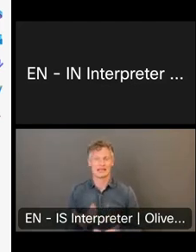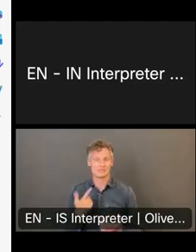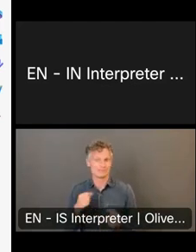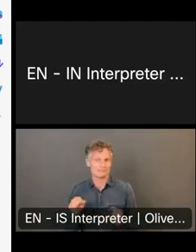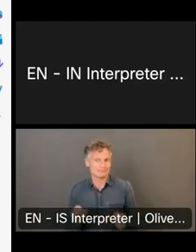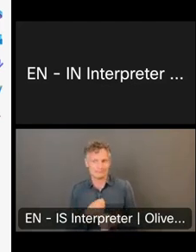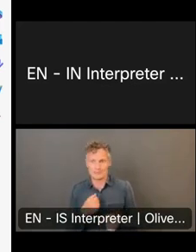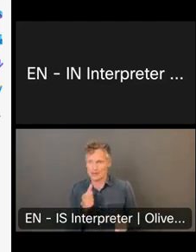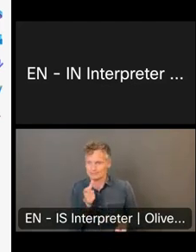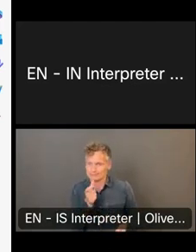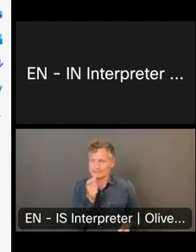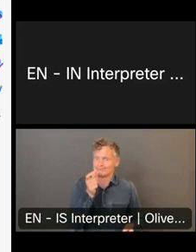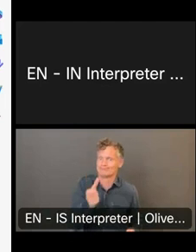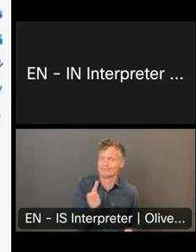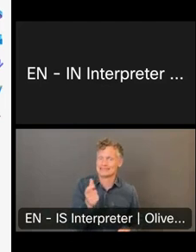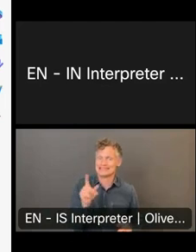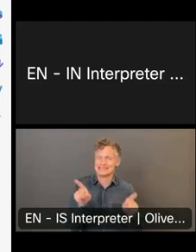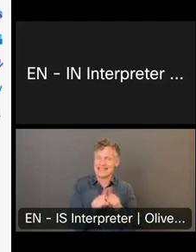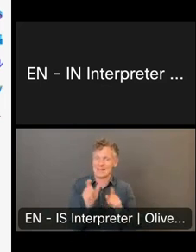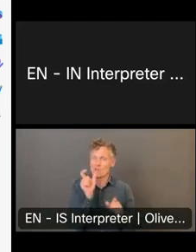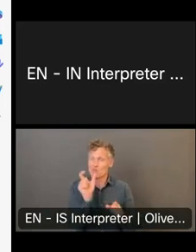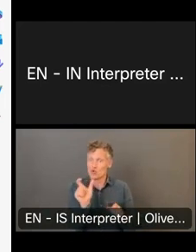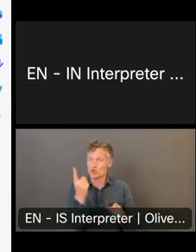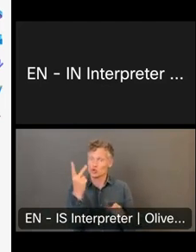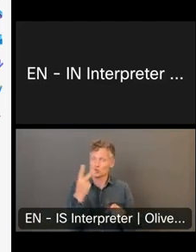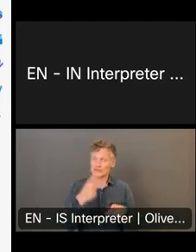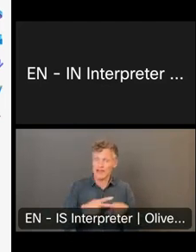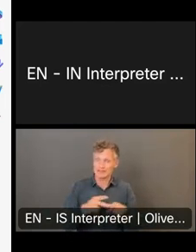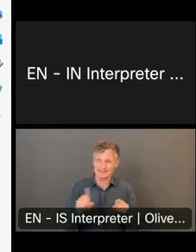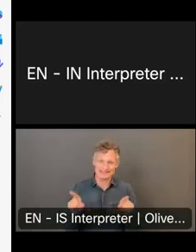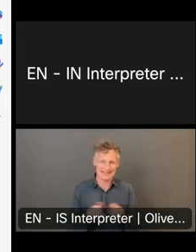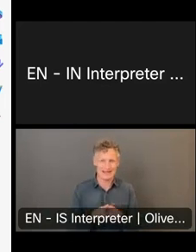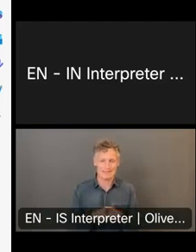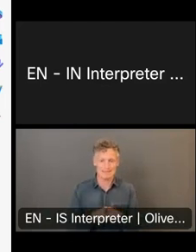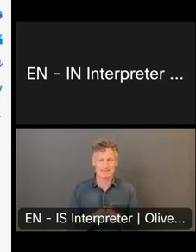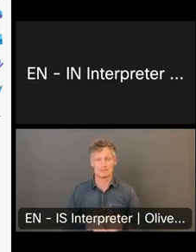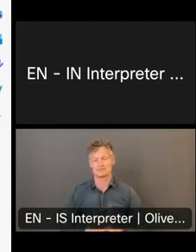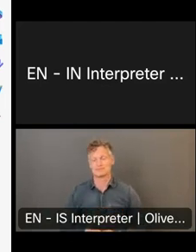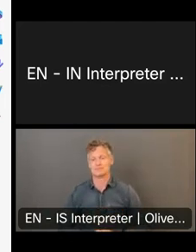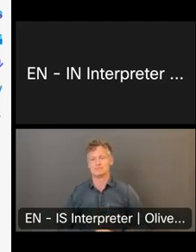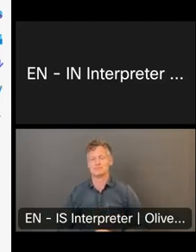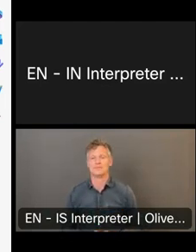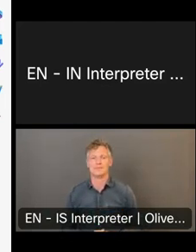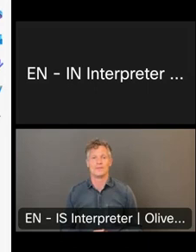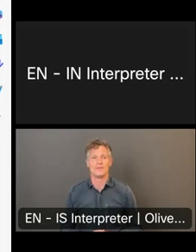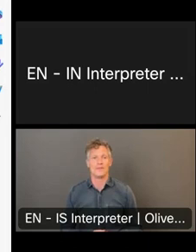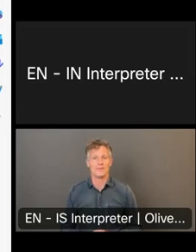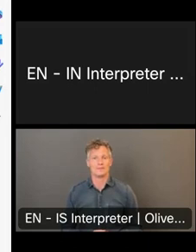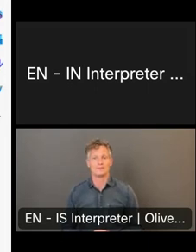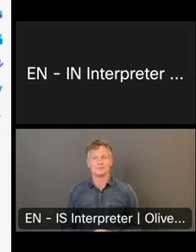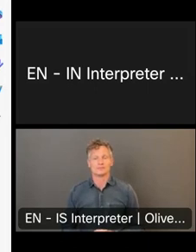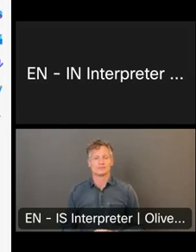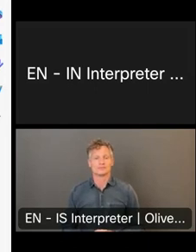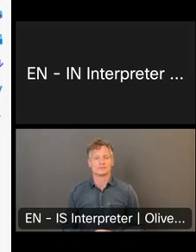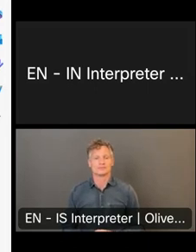into the same word twice with exactly the same intensity. This is the ordinary effect of habit. But for Meillet, this